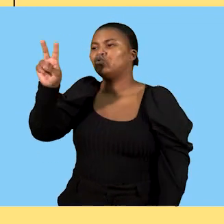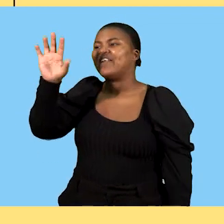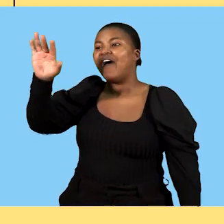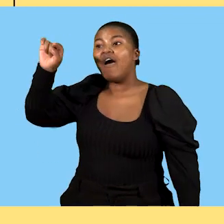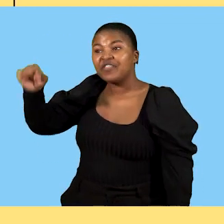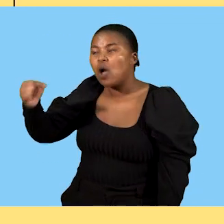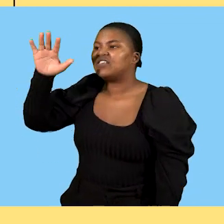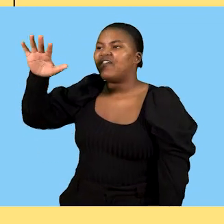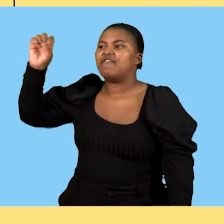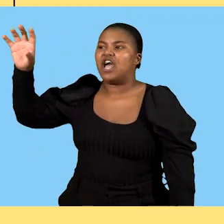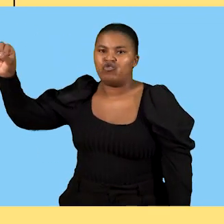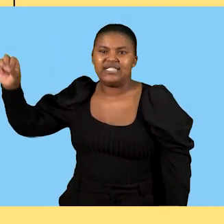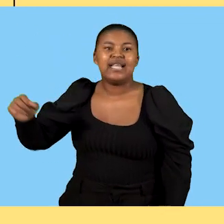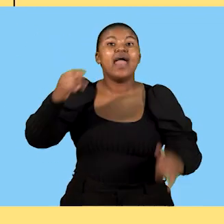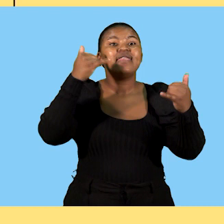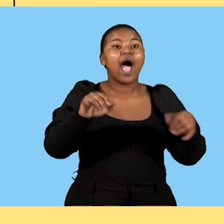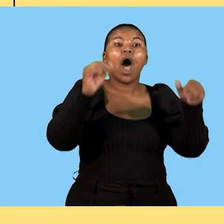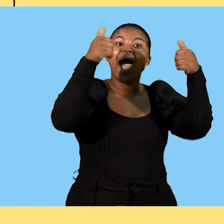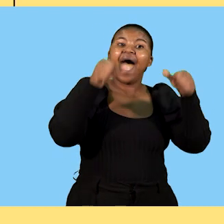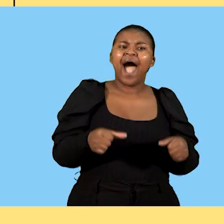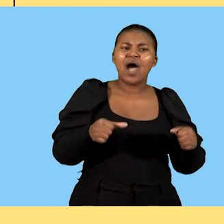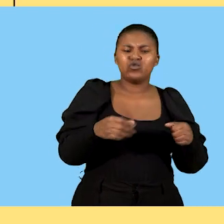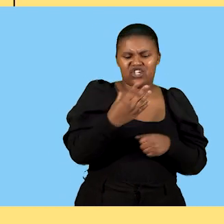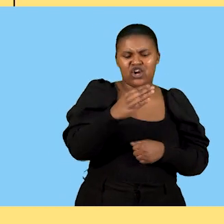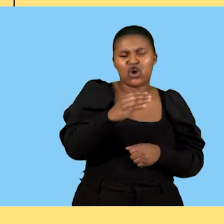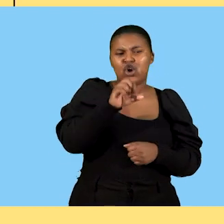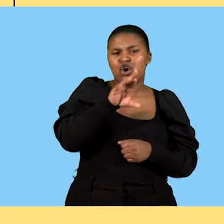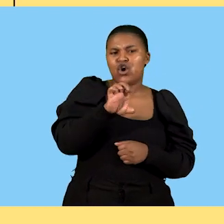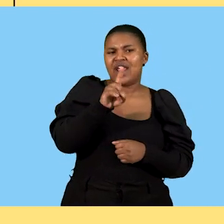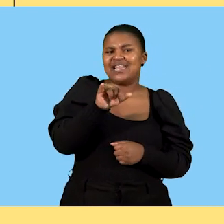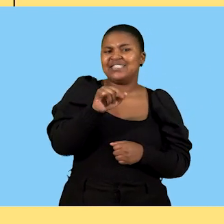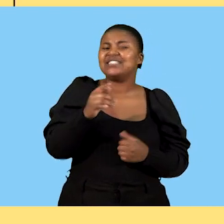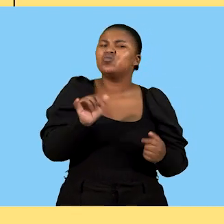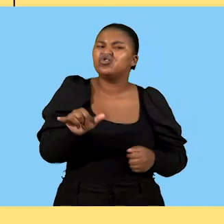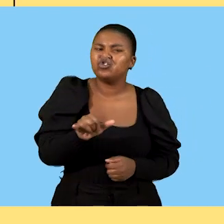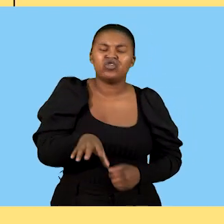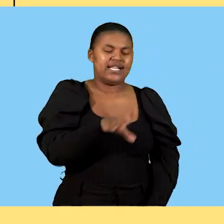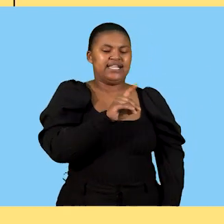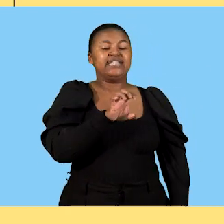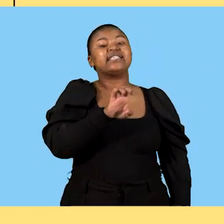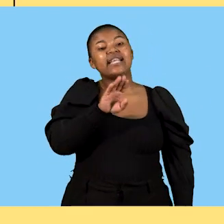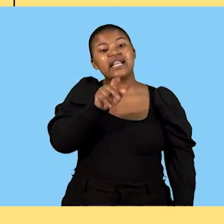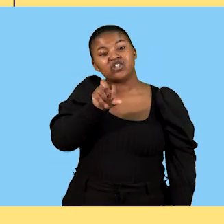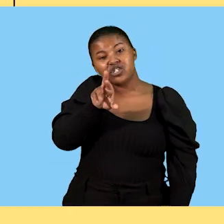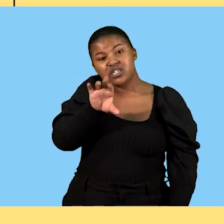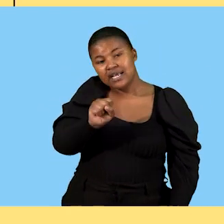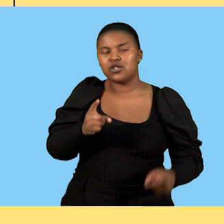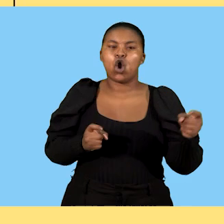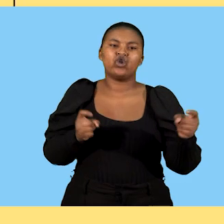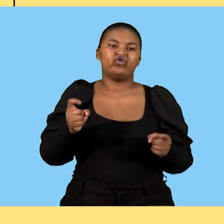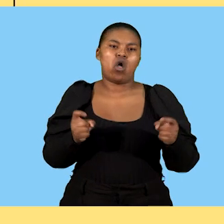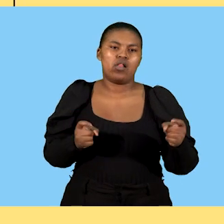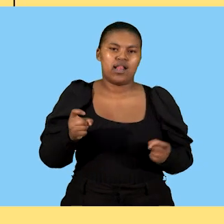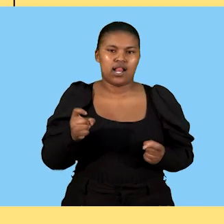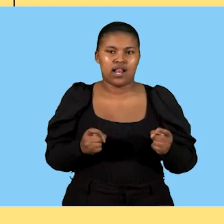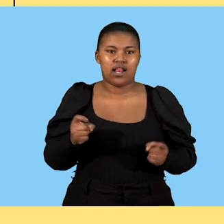25,500. And the account to credit is debtors control. The account